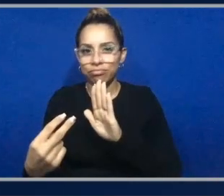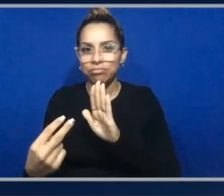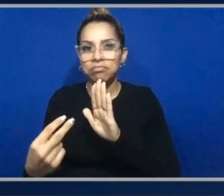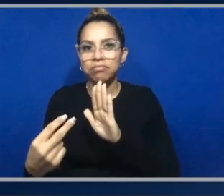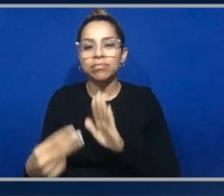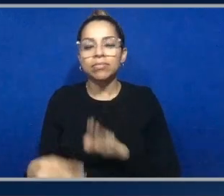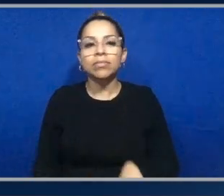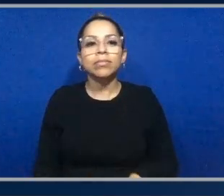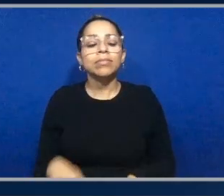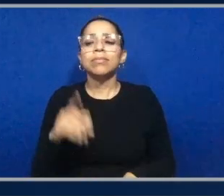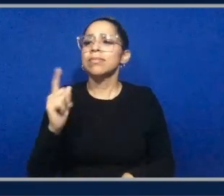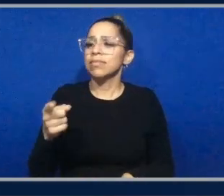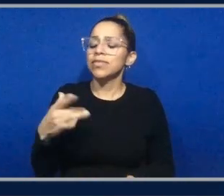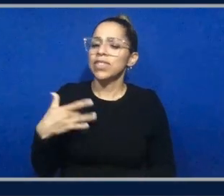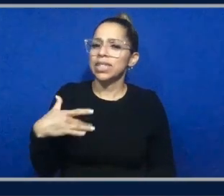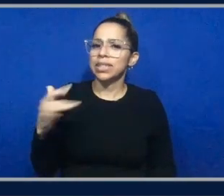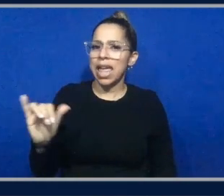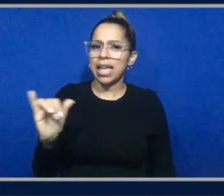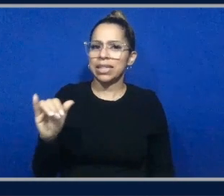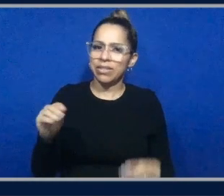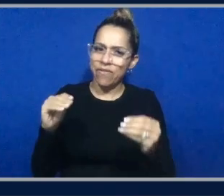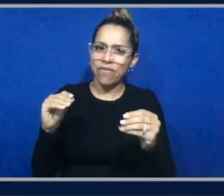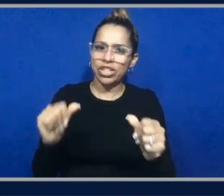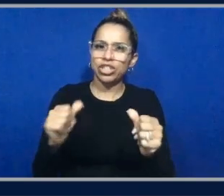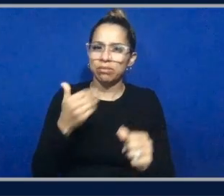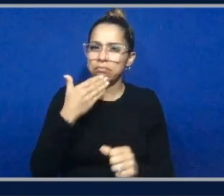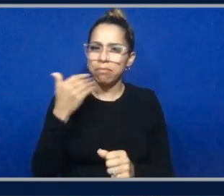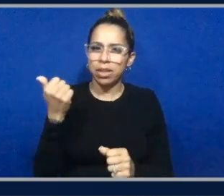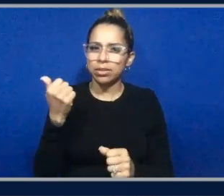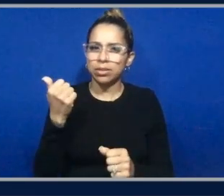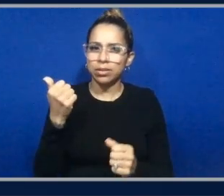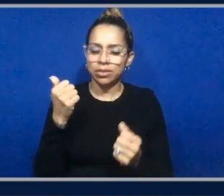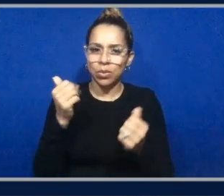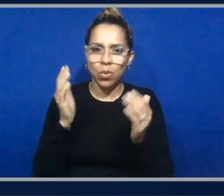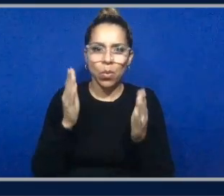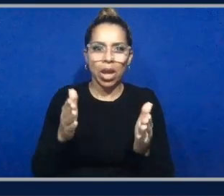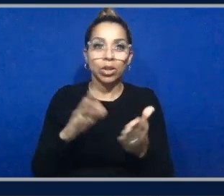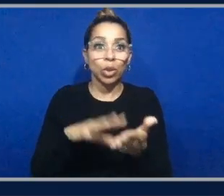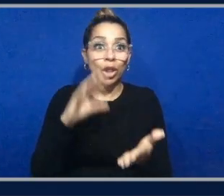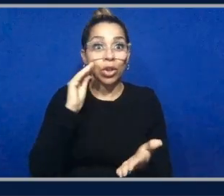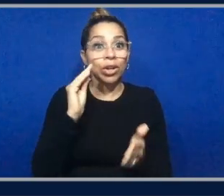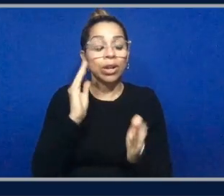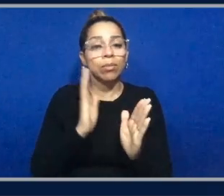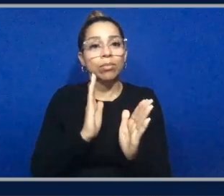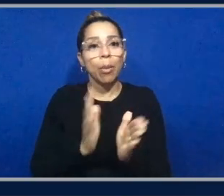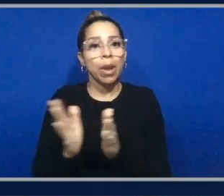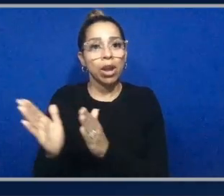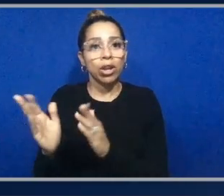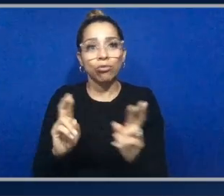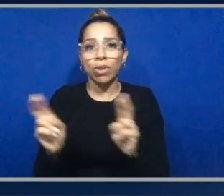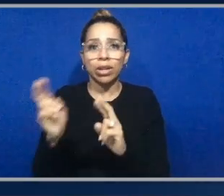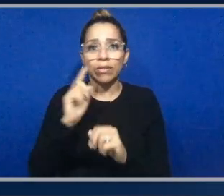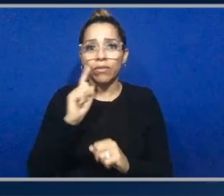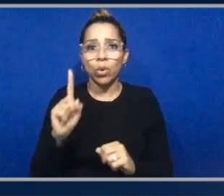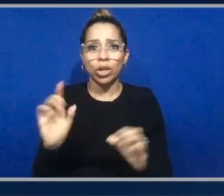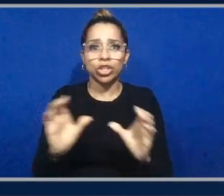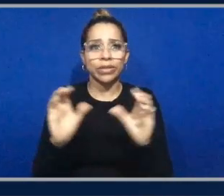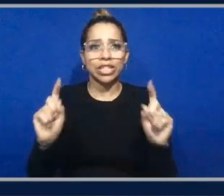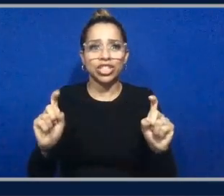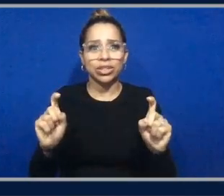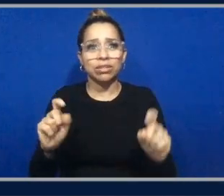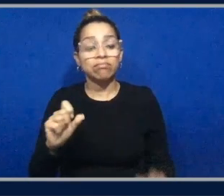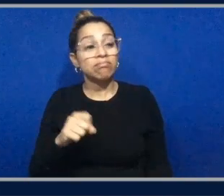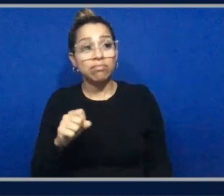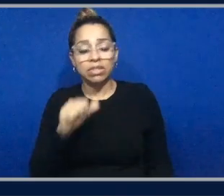very efficient way to learn and prepare for a certification. It really is, because like you're not just memorizing like,